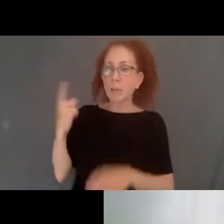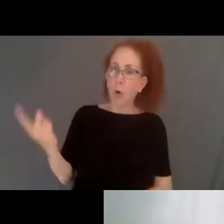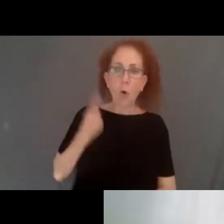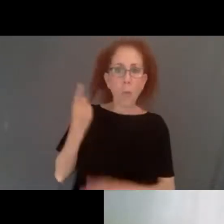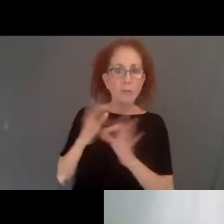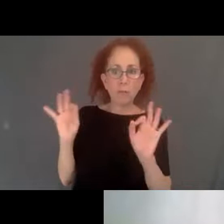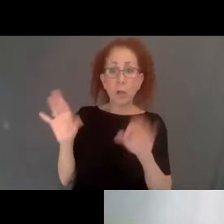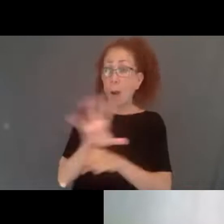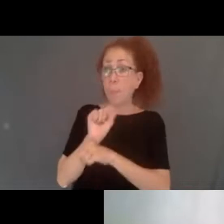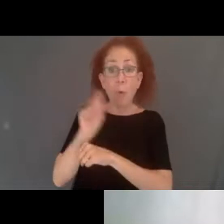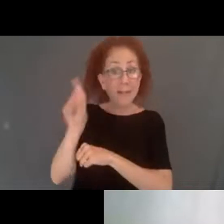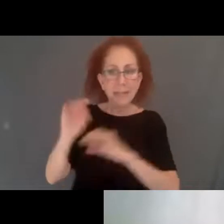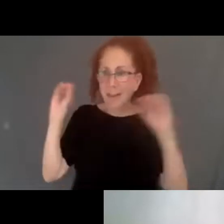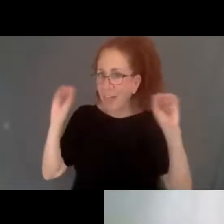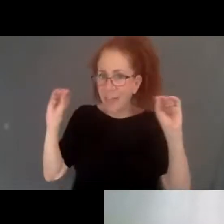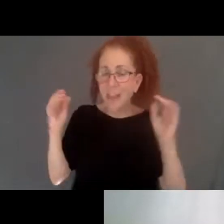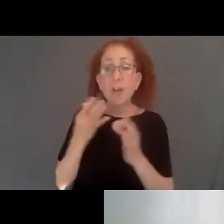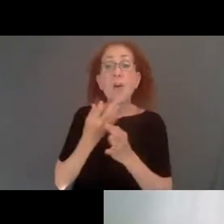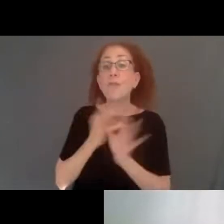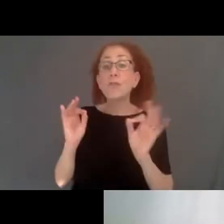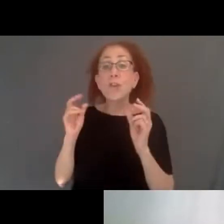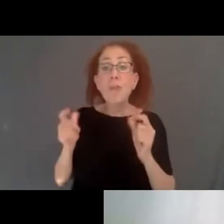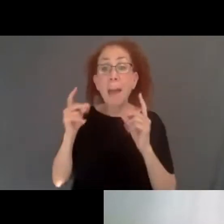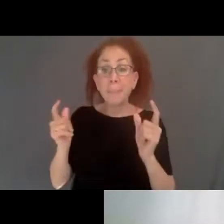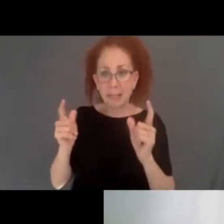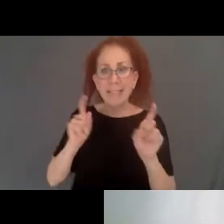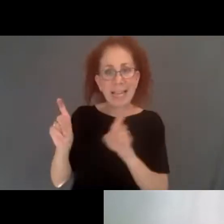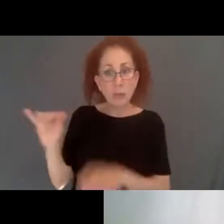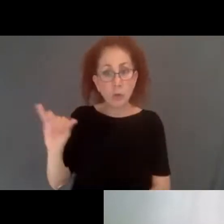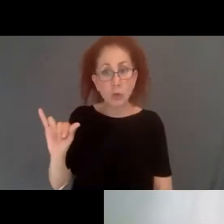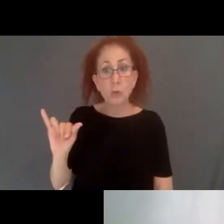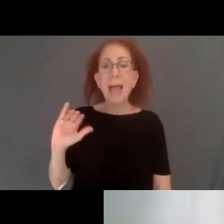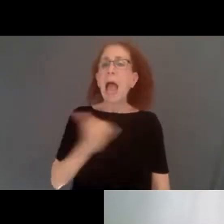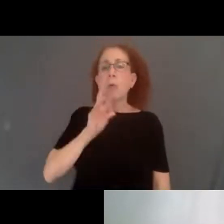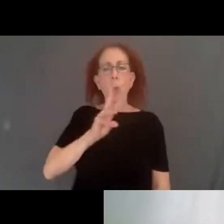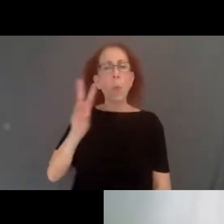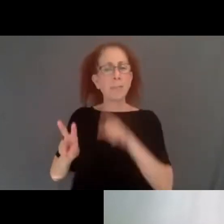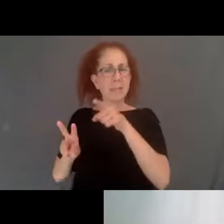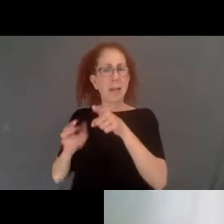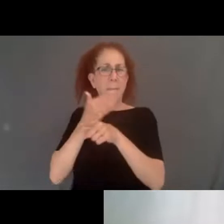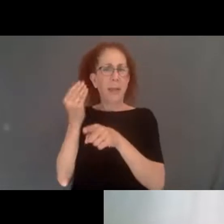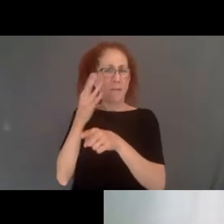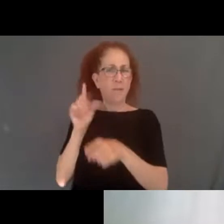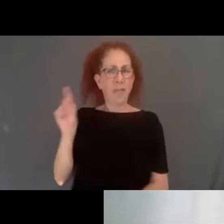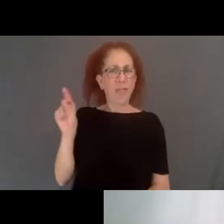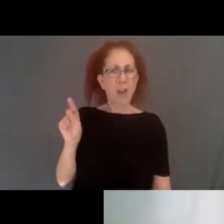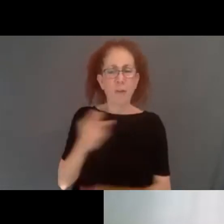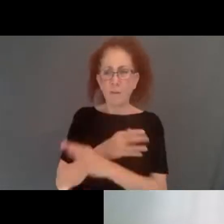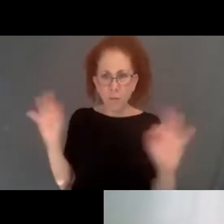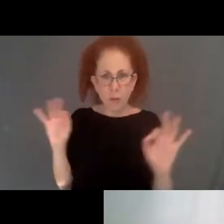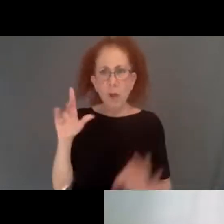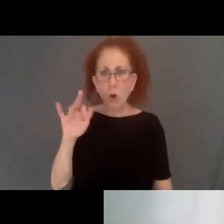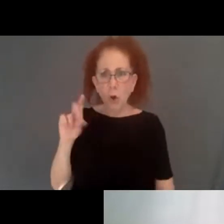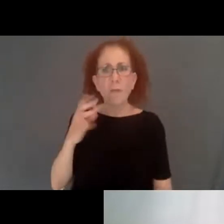don't need an appointment, and they also offer free rapid testing. And so if you go to our website, I think that's the best place to find free